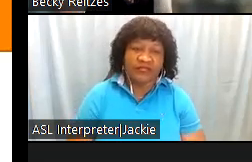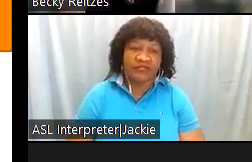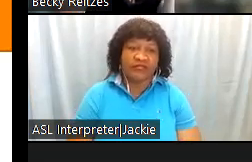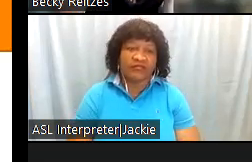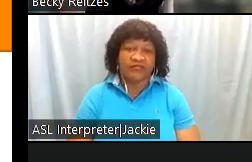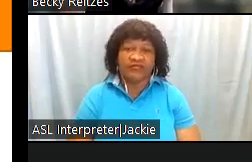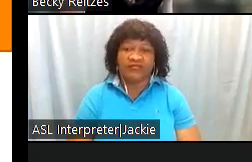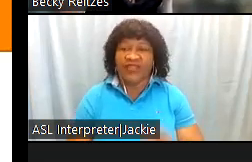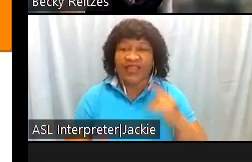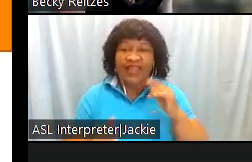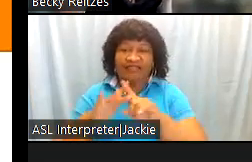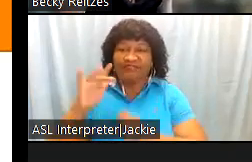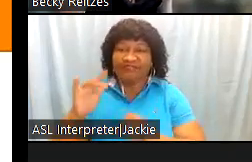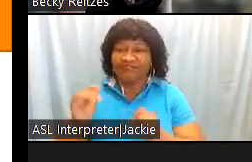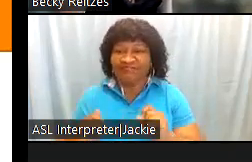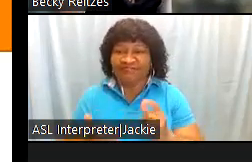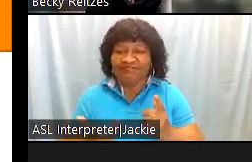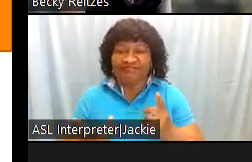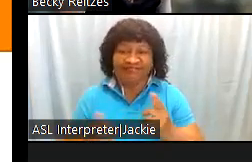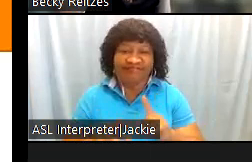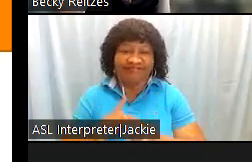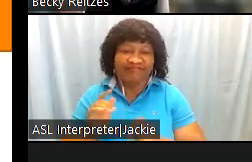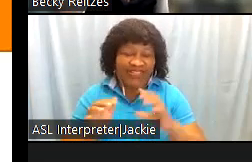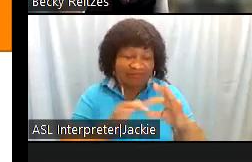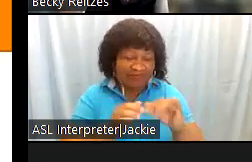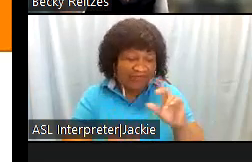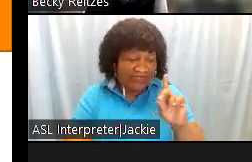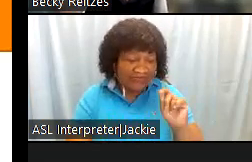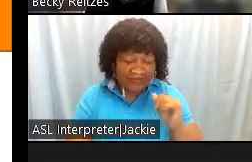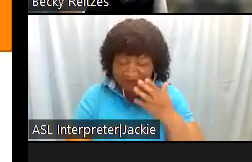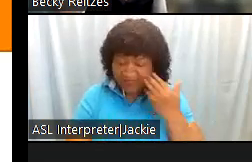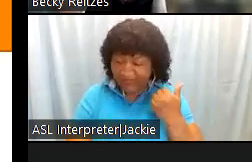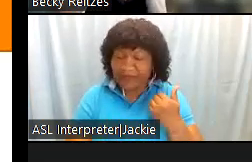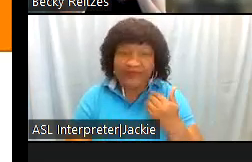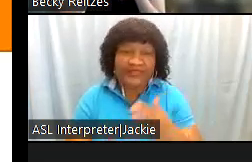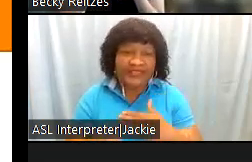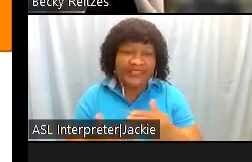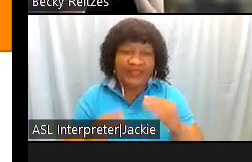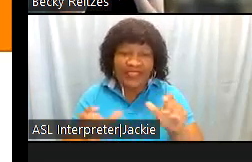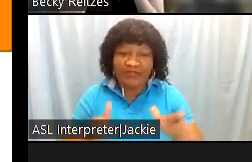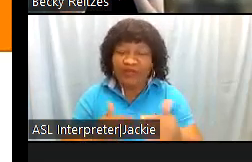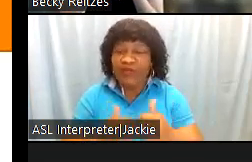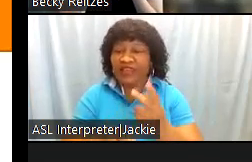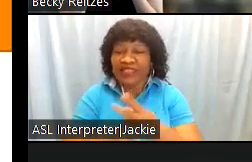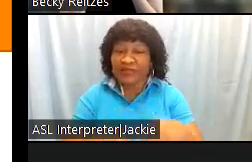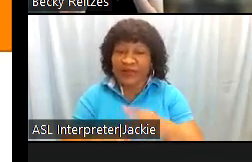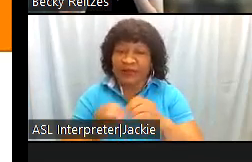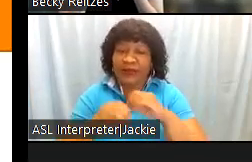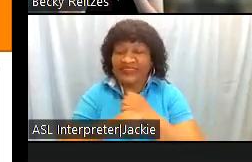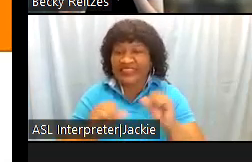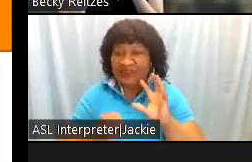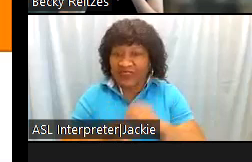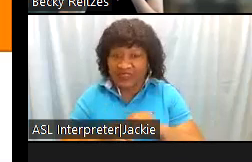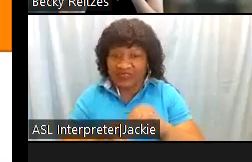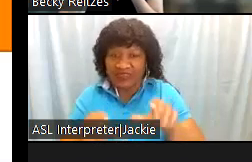never mind, I ain't gonna go there. I'm just really glad that folks are thinking about special ed classrooms and how to keep them safer.